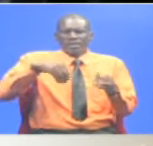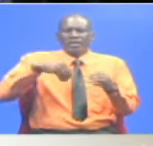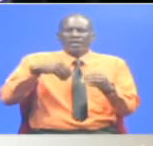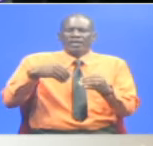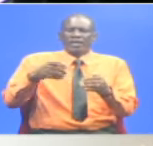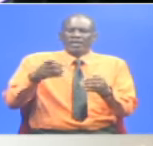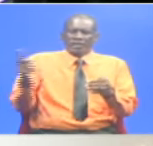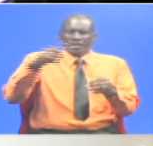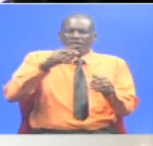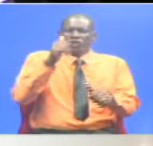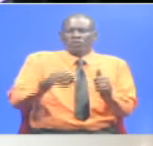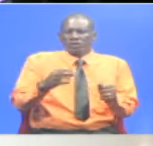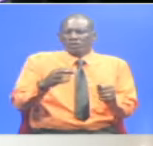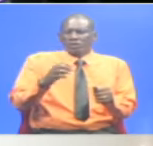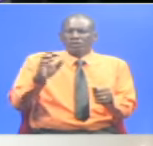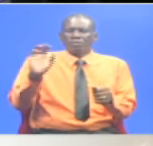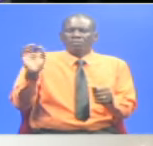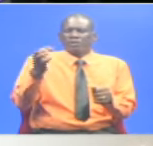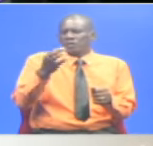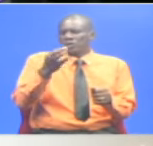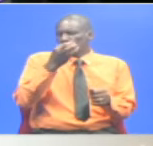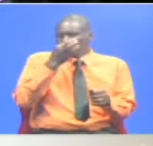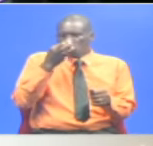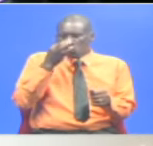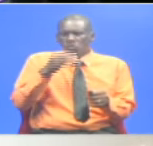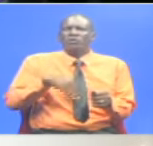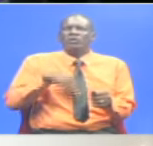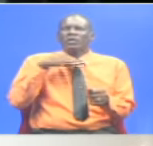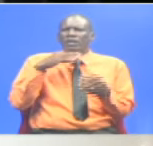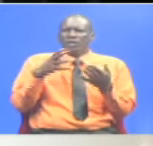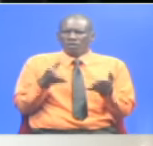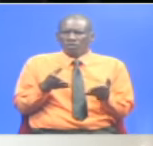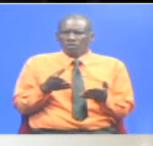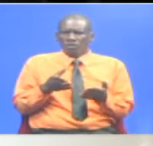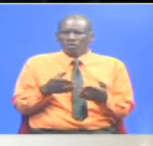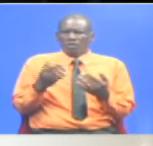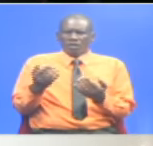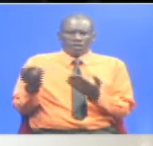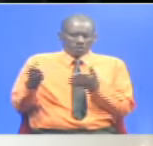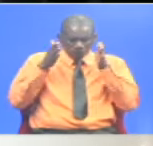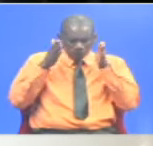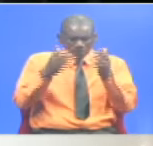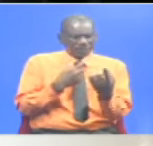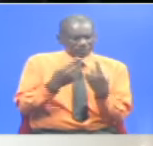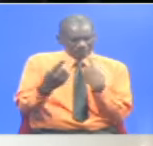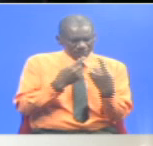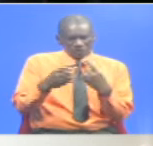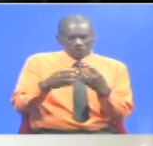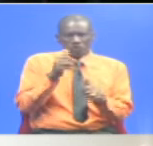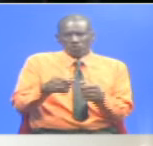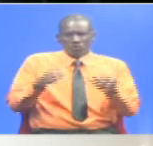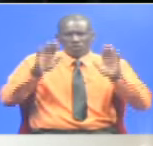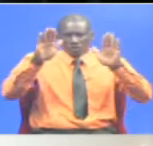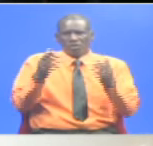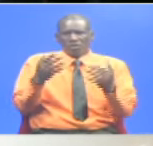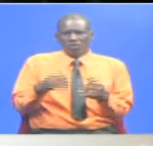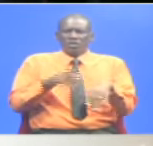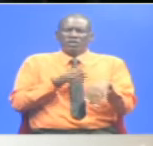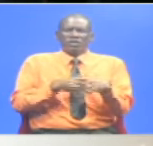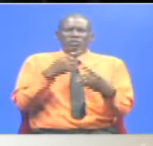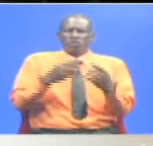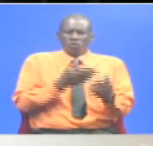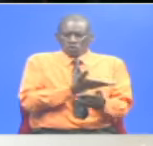into a conversation with the good professors in regards to the life and times of Kibaki, let's take a look at a conversation that is quite critical. And now, when it comes to